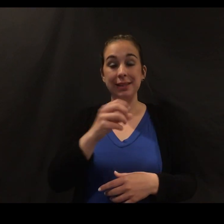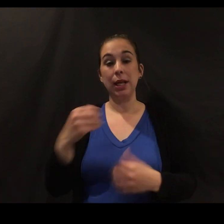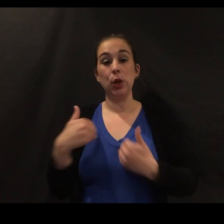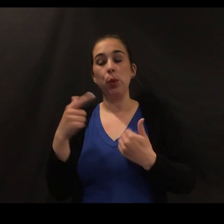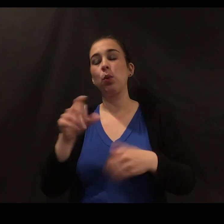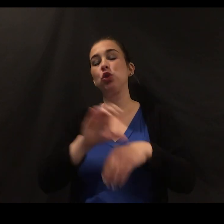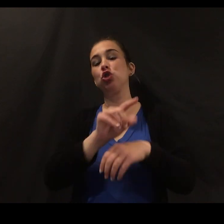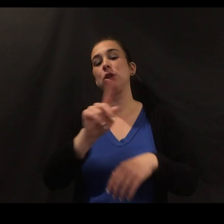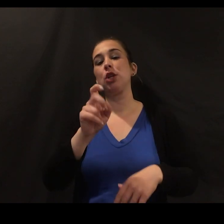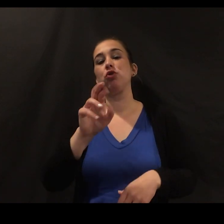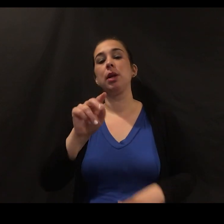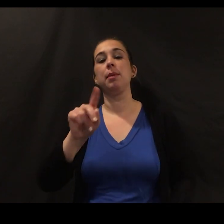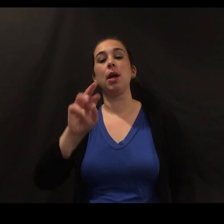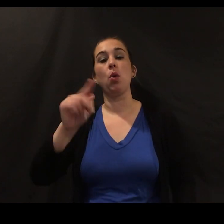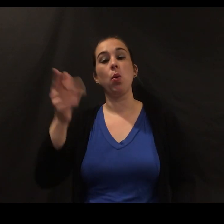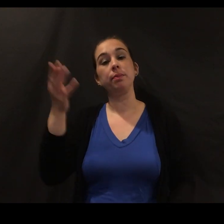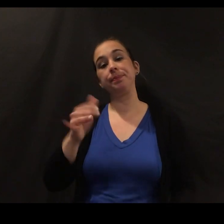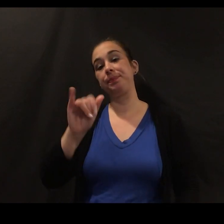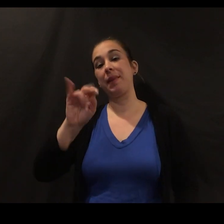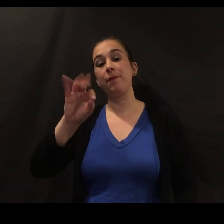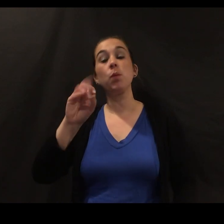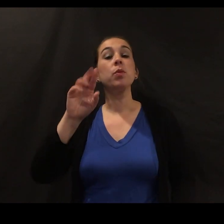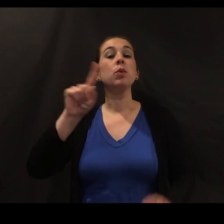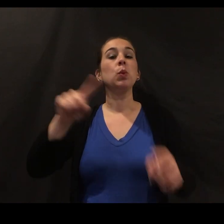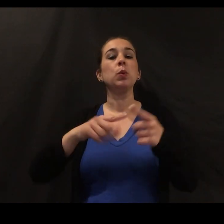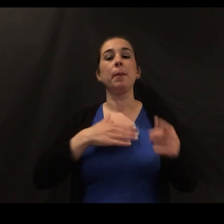church-redeemer.org/info or go to the MyCOR app.